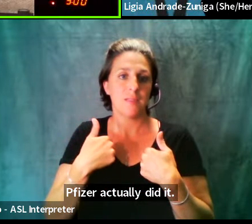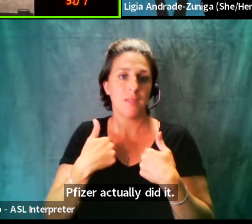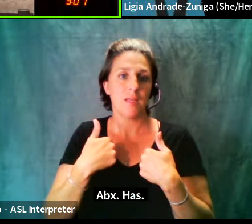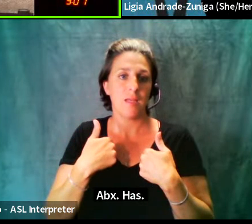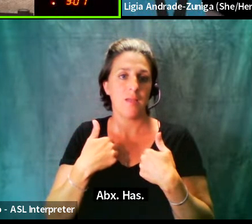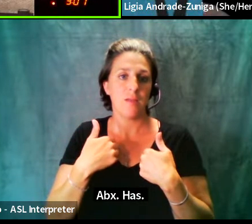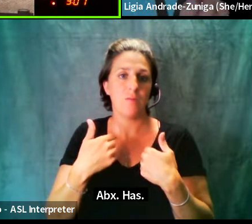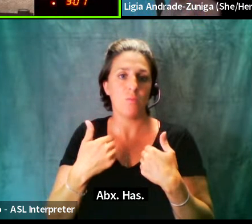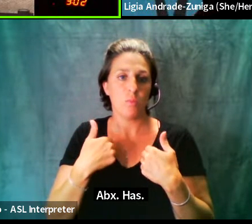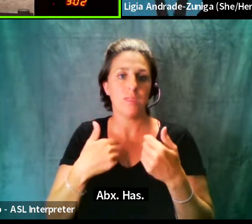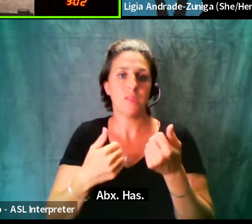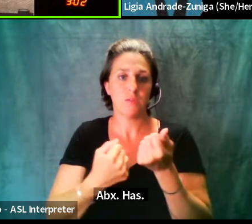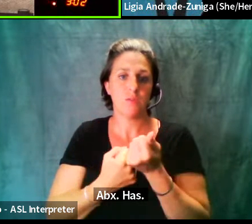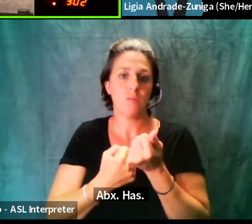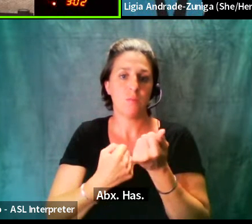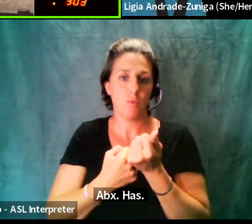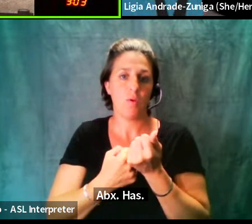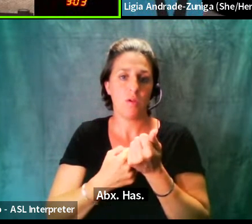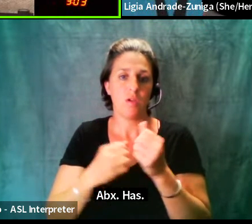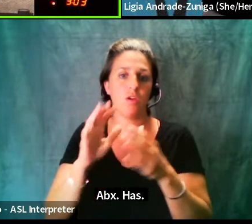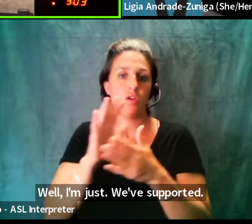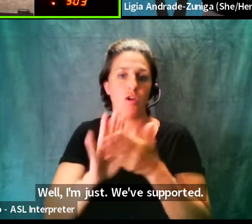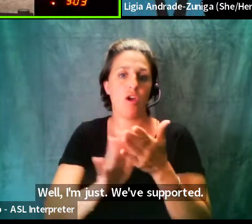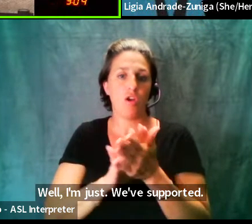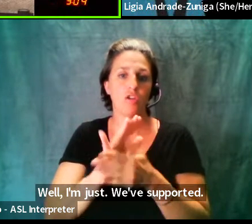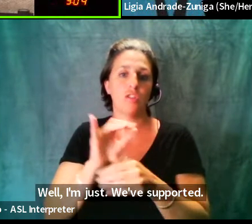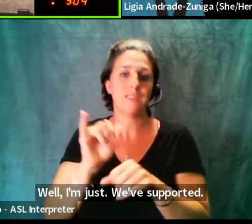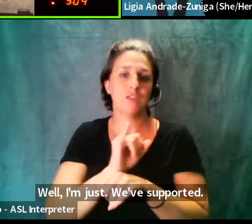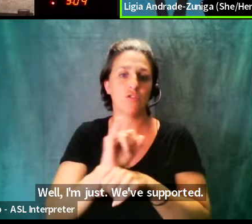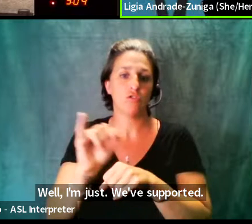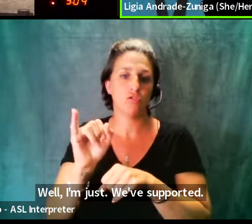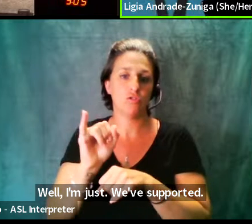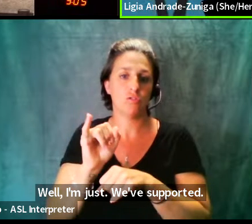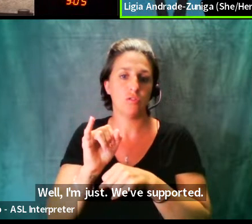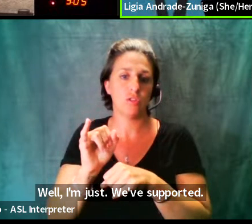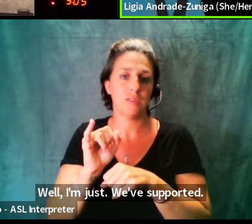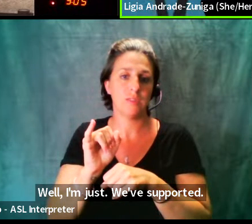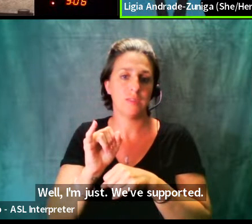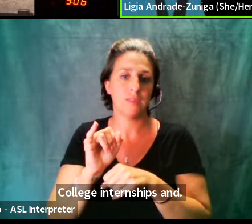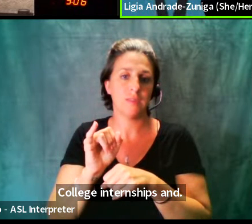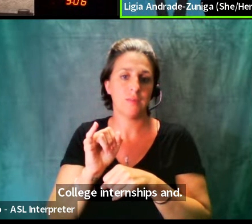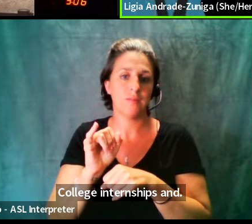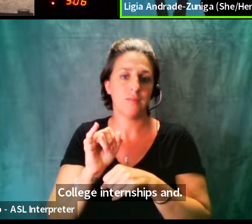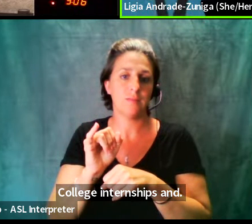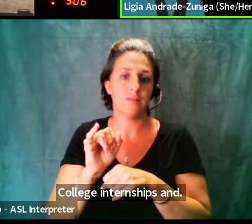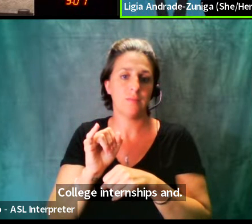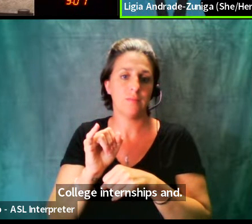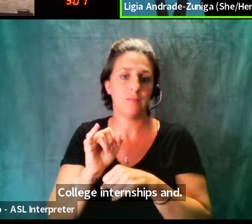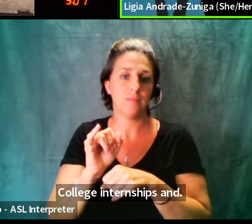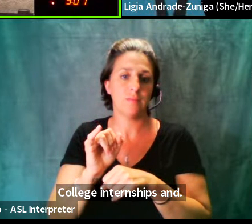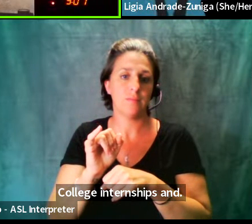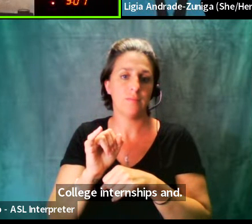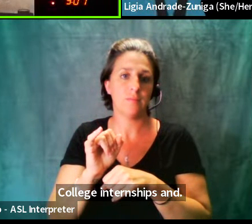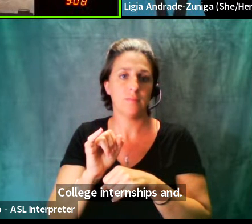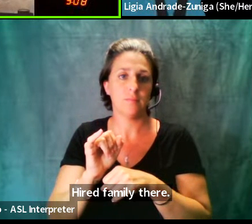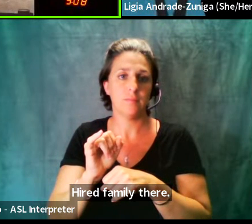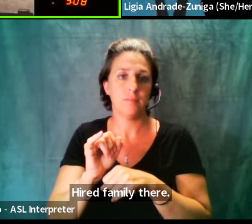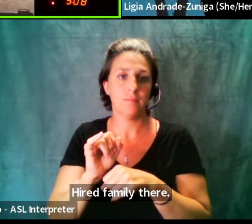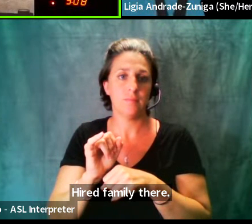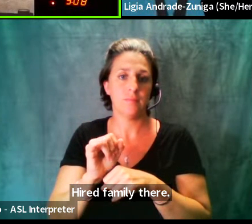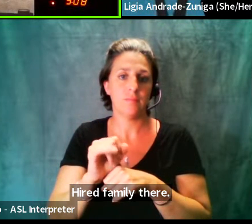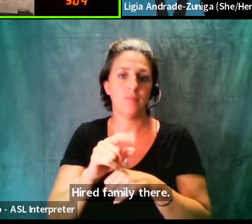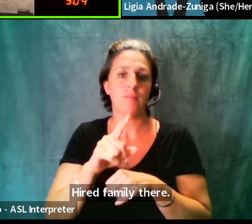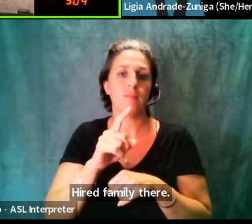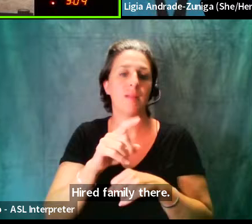we've supported college internships and Wrap up your comment. hired for many there. Pardon?